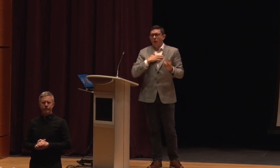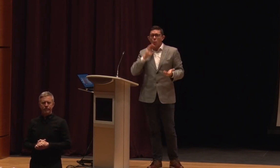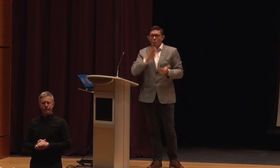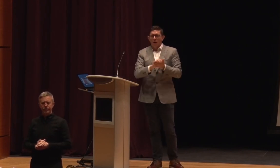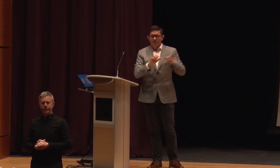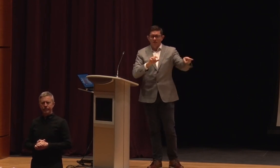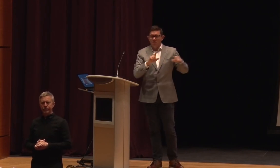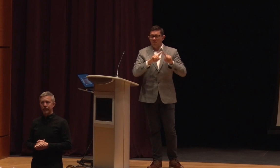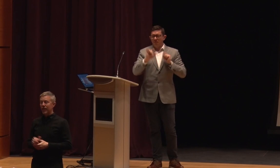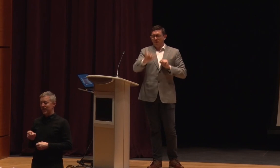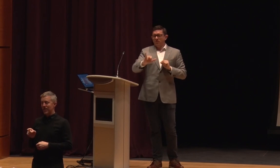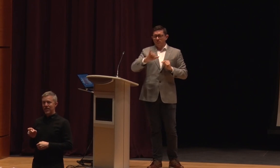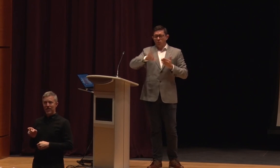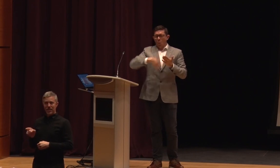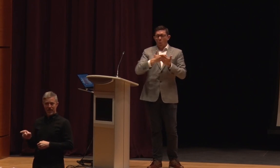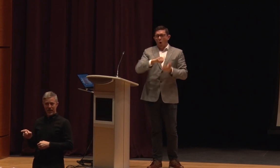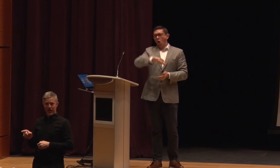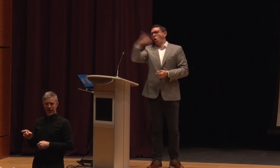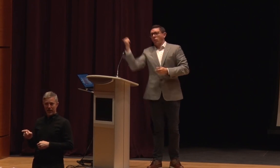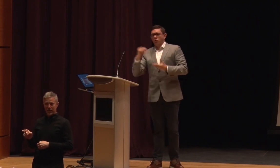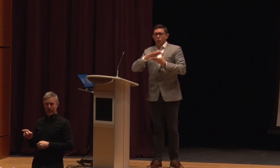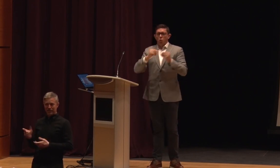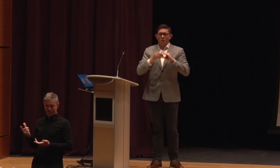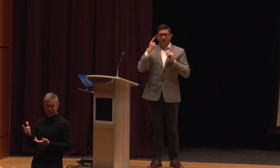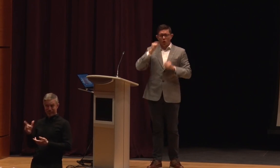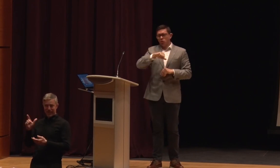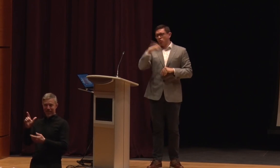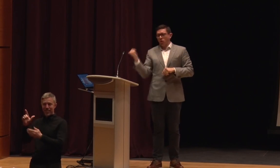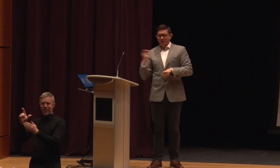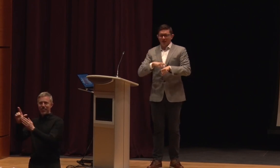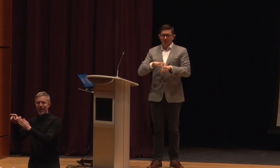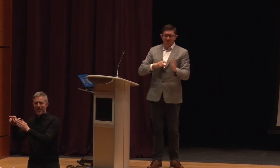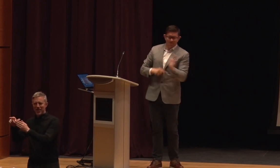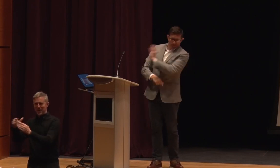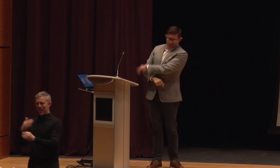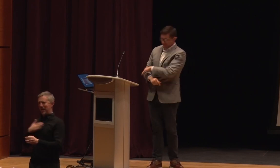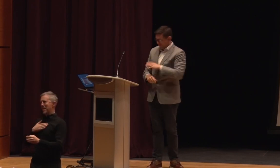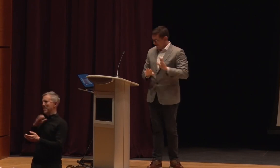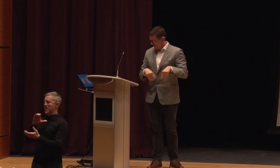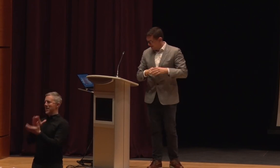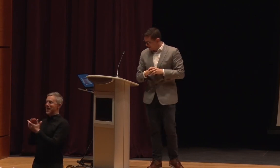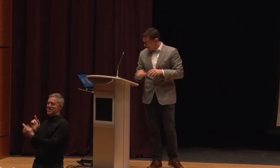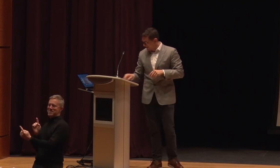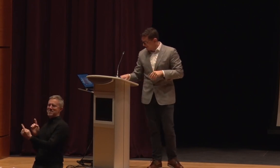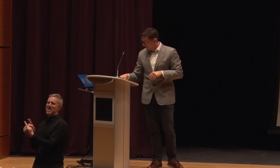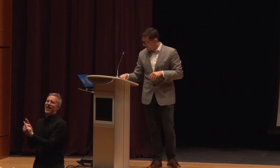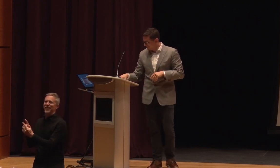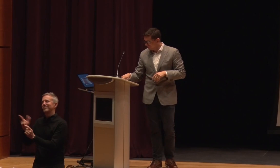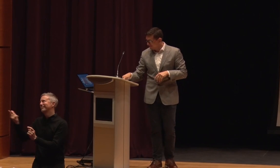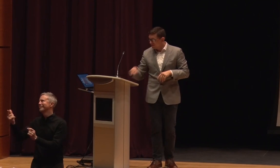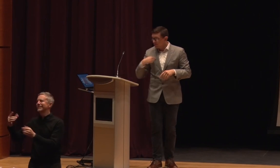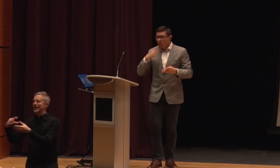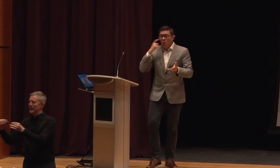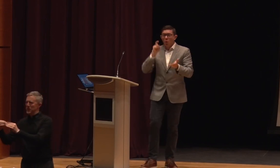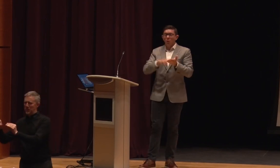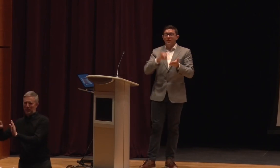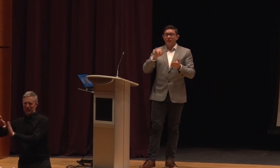And that's where I eventually would meet my wife, but that's a whole nother story for another time.